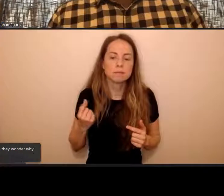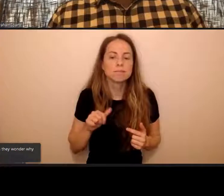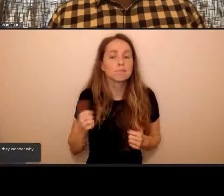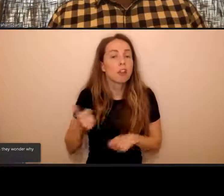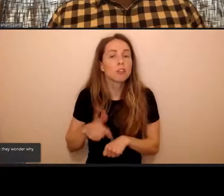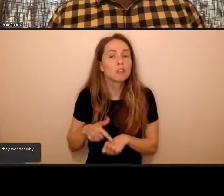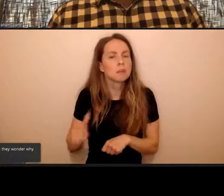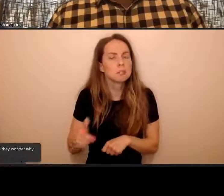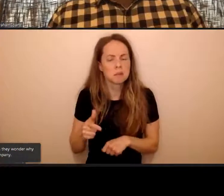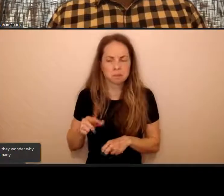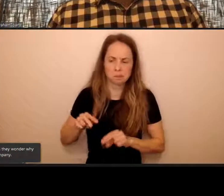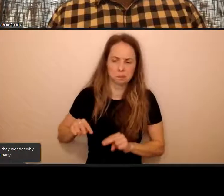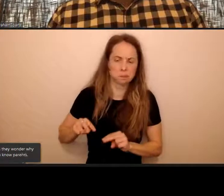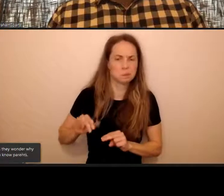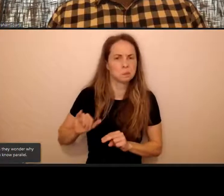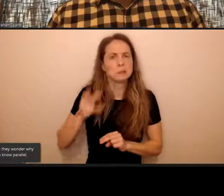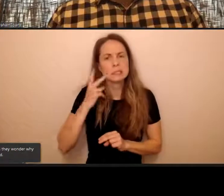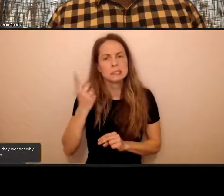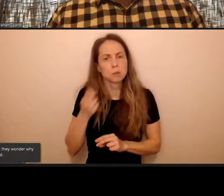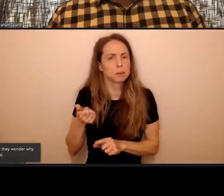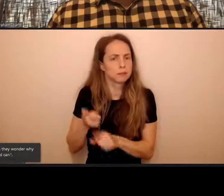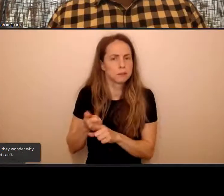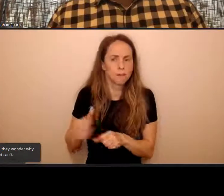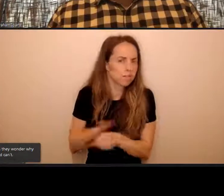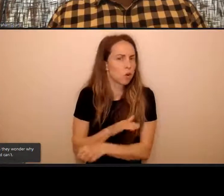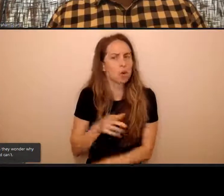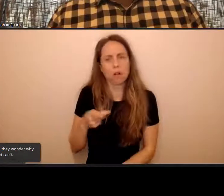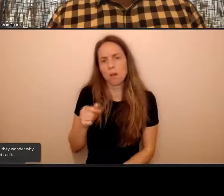who's paralyzed can't